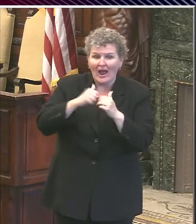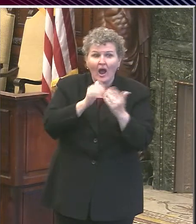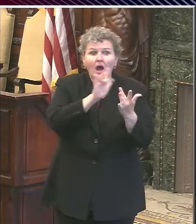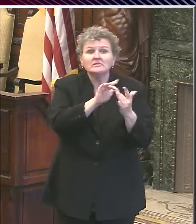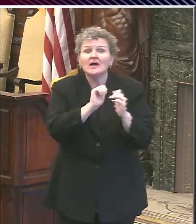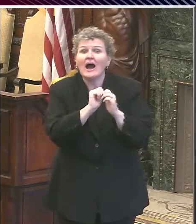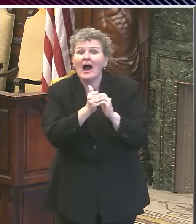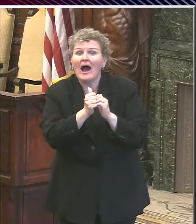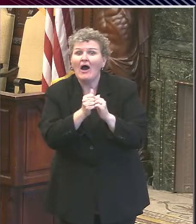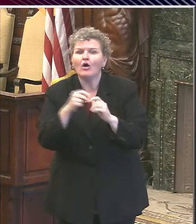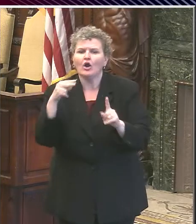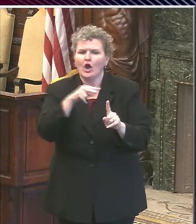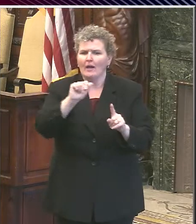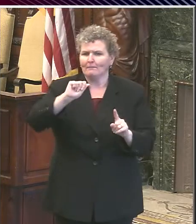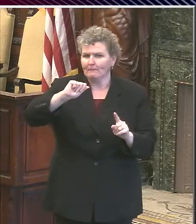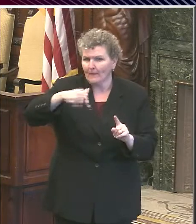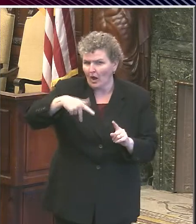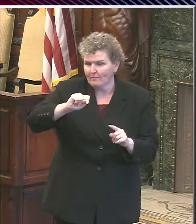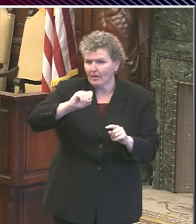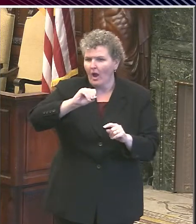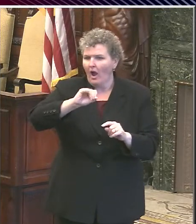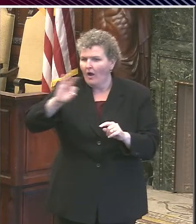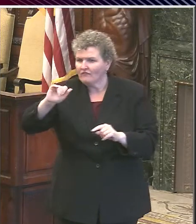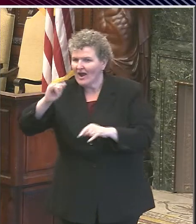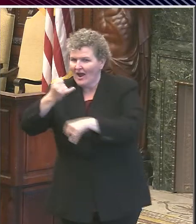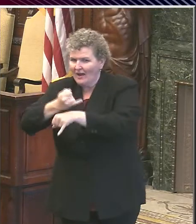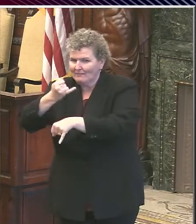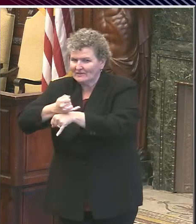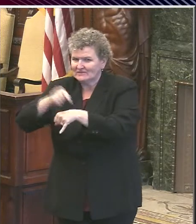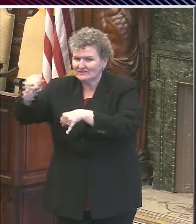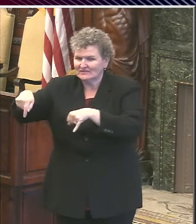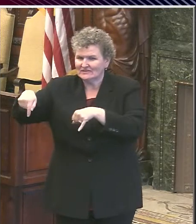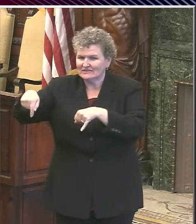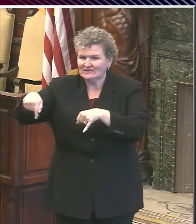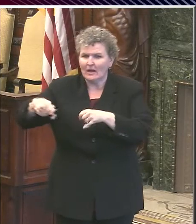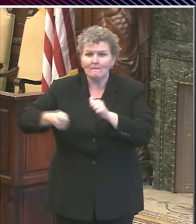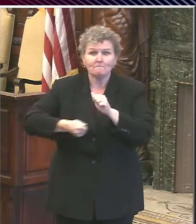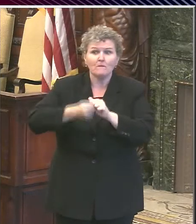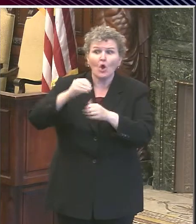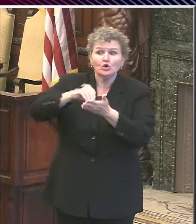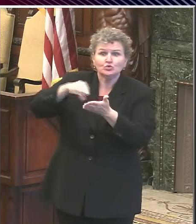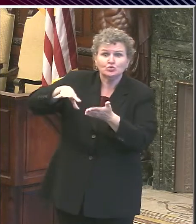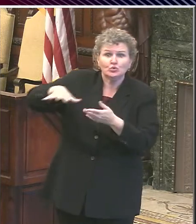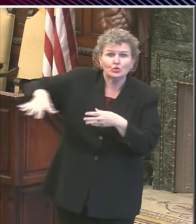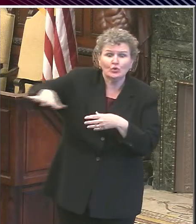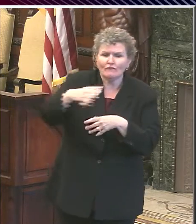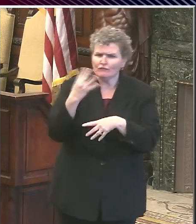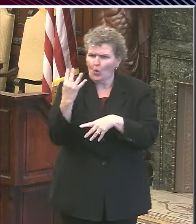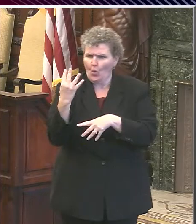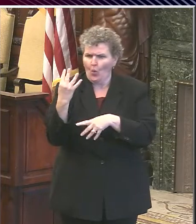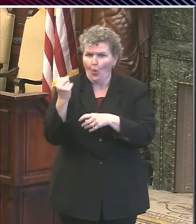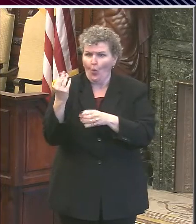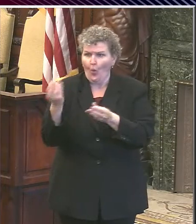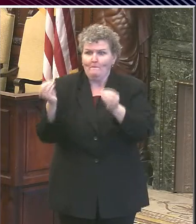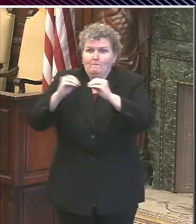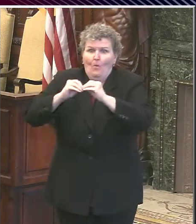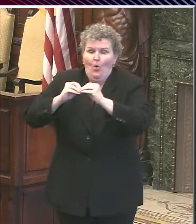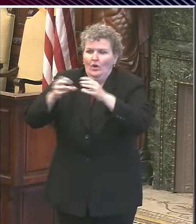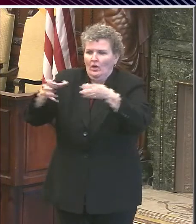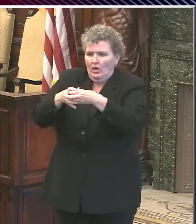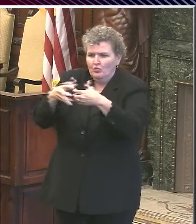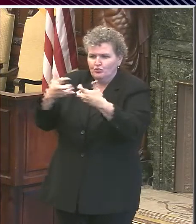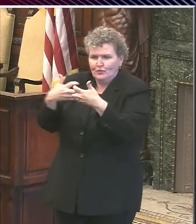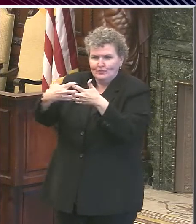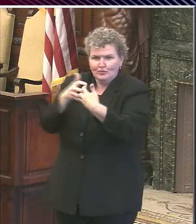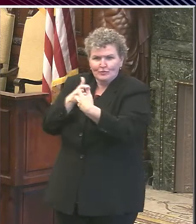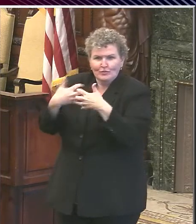off campus, many of which have many students in one apartment. Many of our students have 4 or more students sharing one apartment. And they're